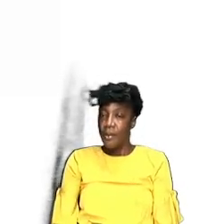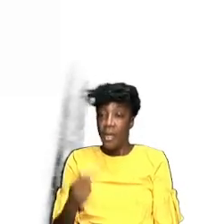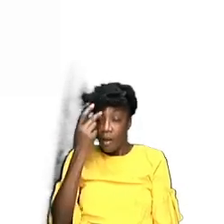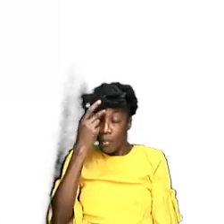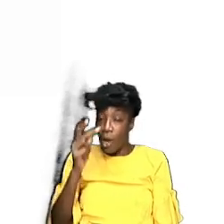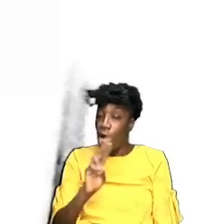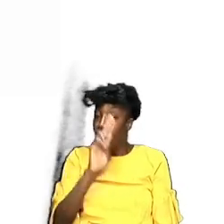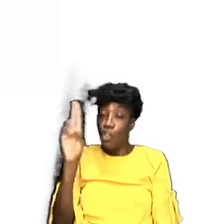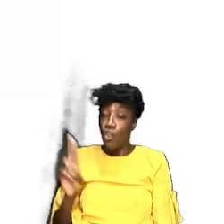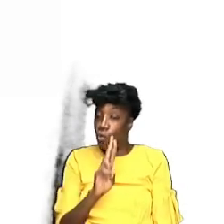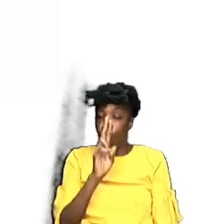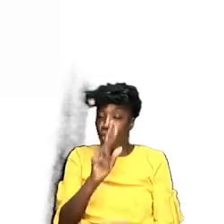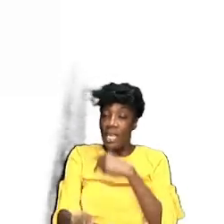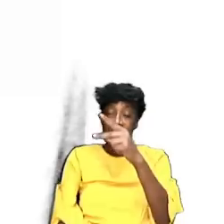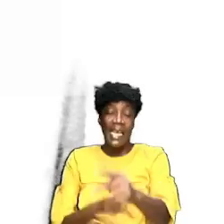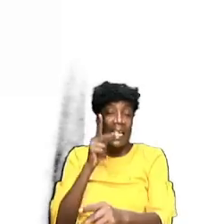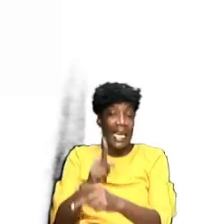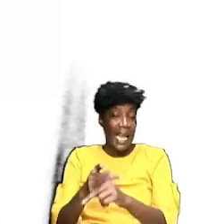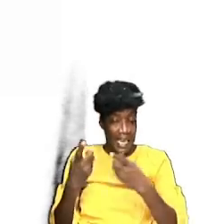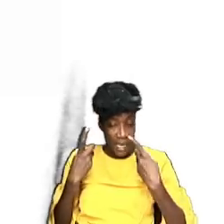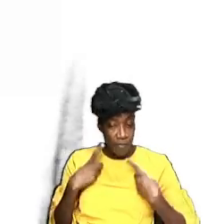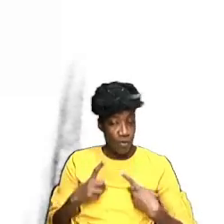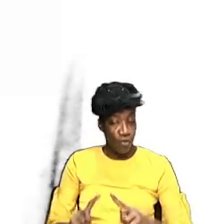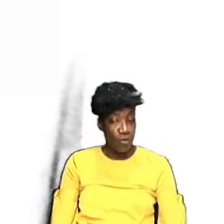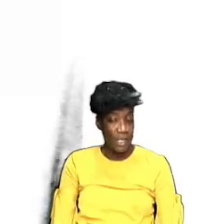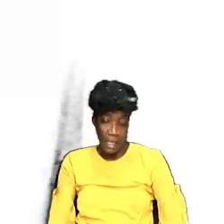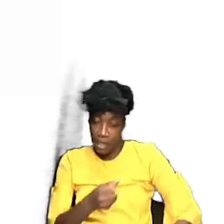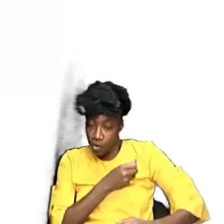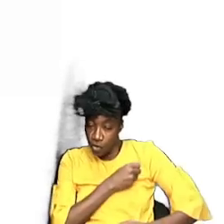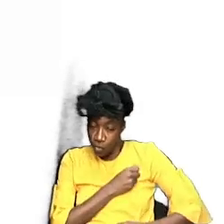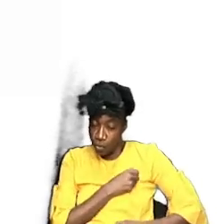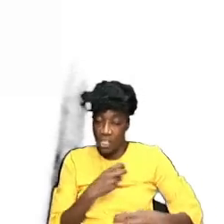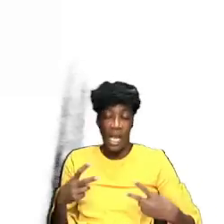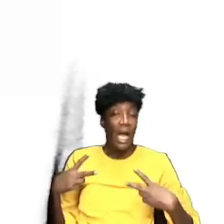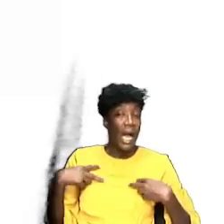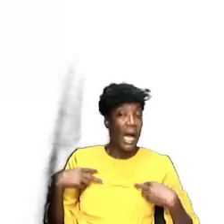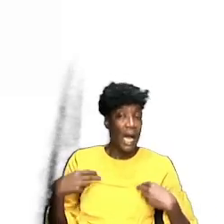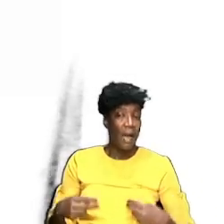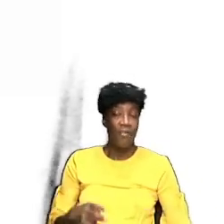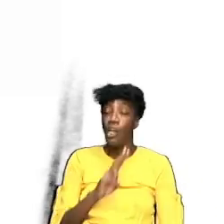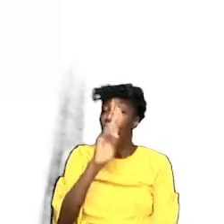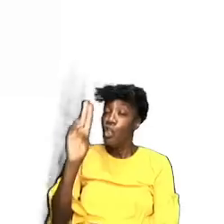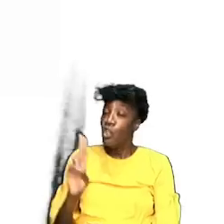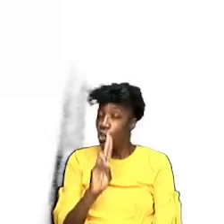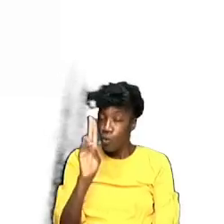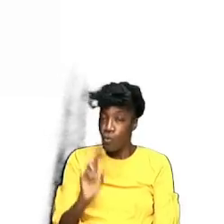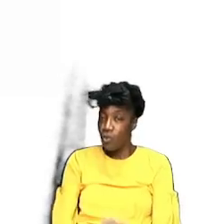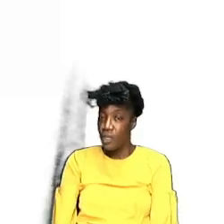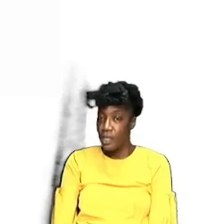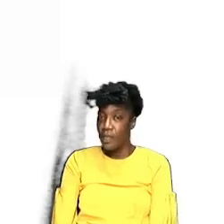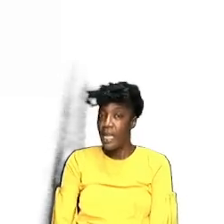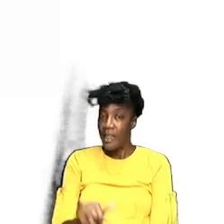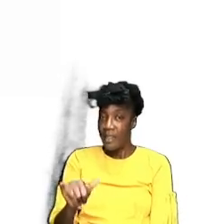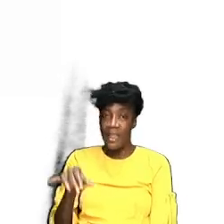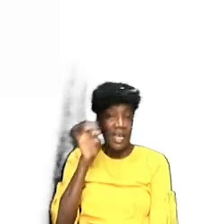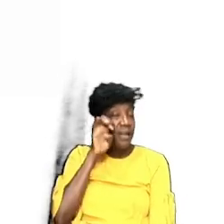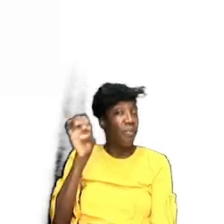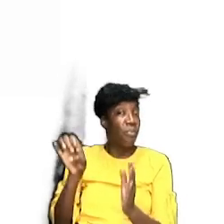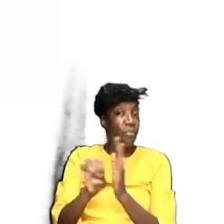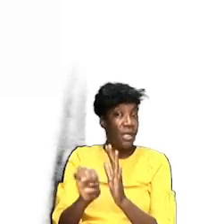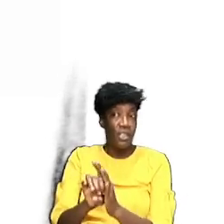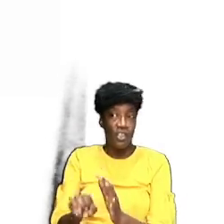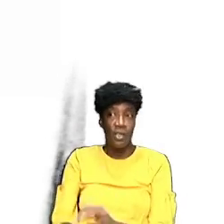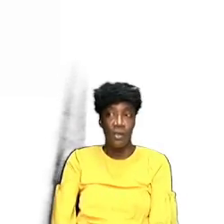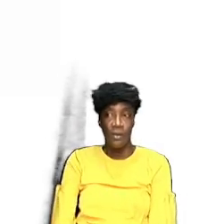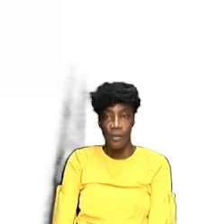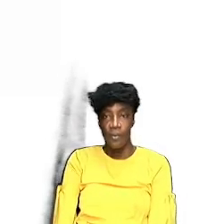type of dressing that the Roman soldier would have, and using that picture, as it